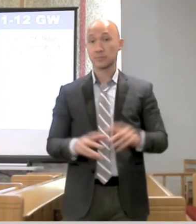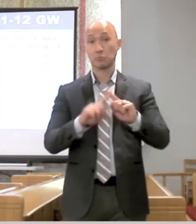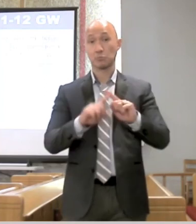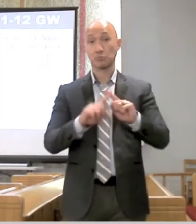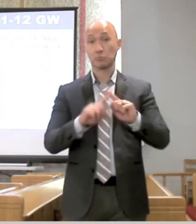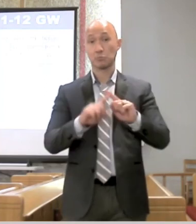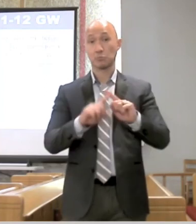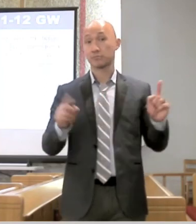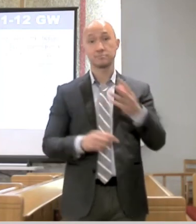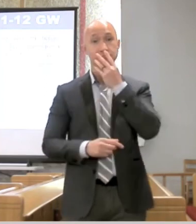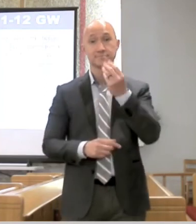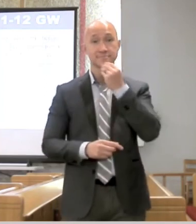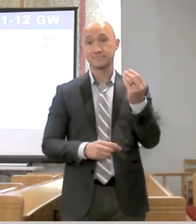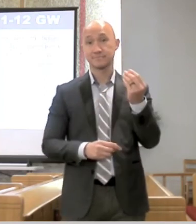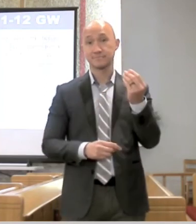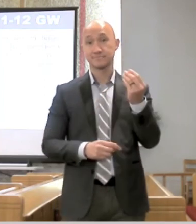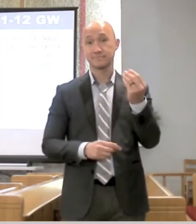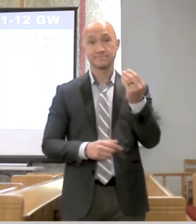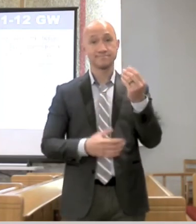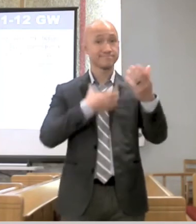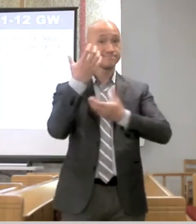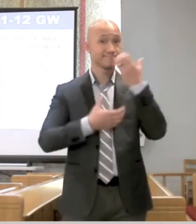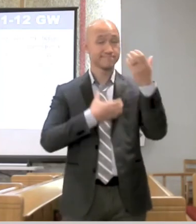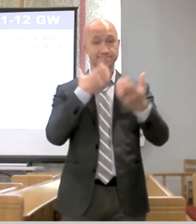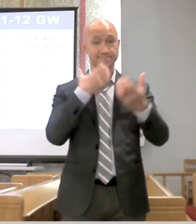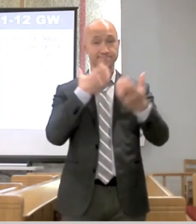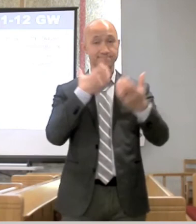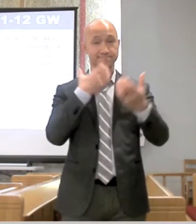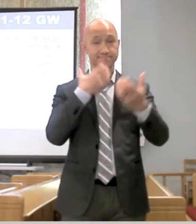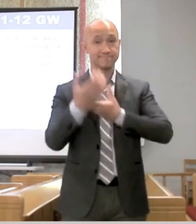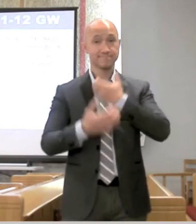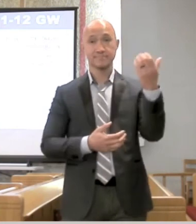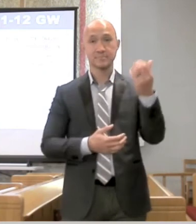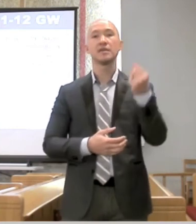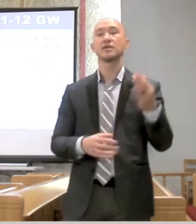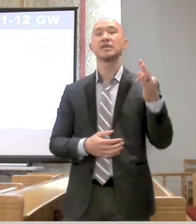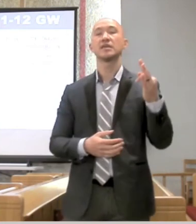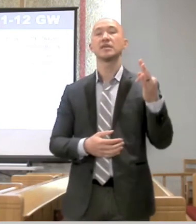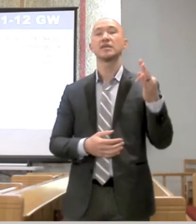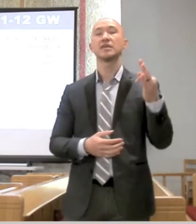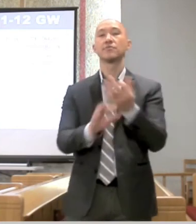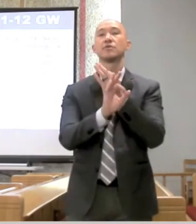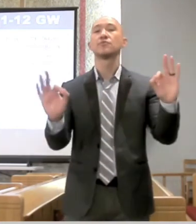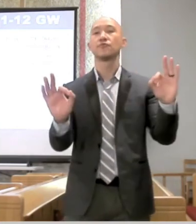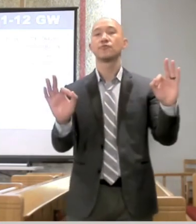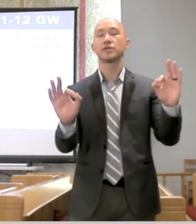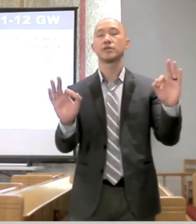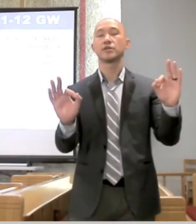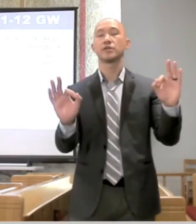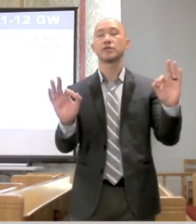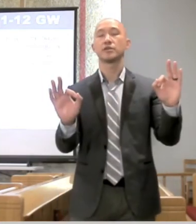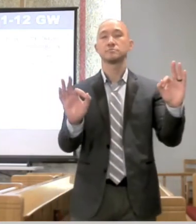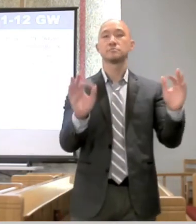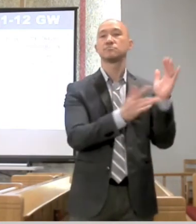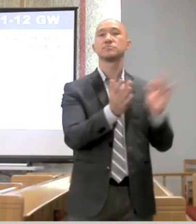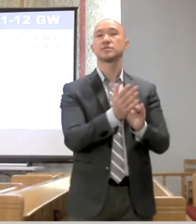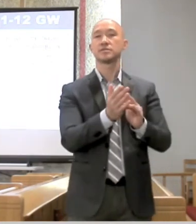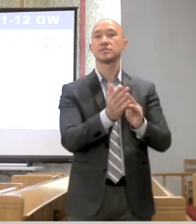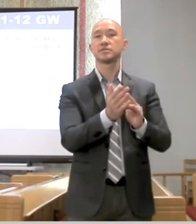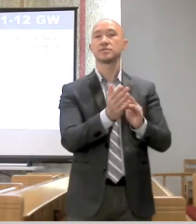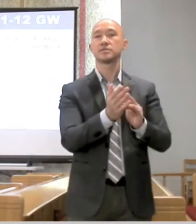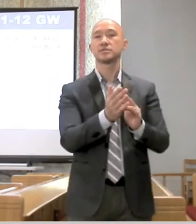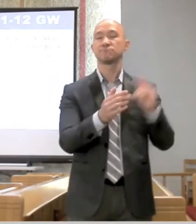But the Jews shouted. Here's where it gets very antagonistic. If you free this man, you're not a friend of the emperor. Anyone